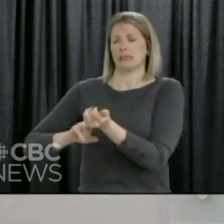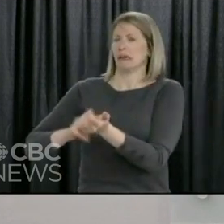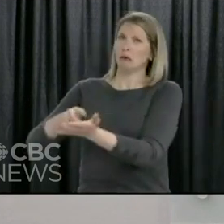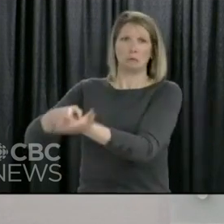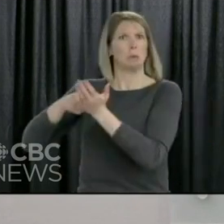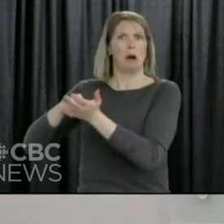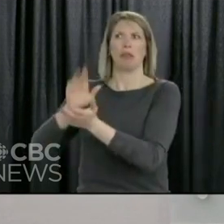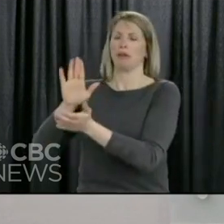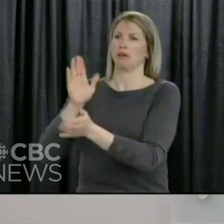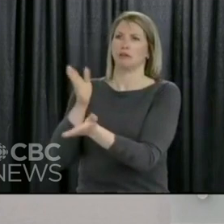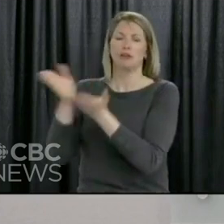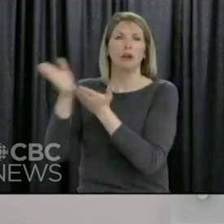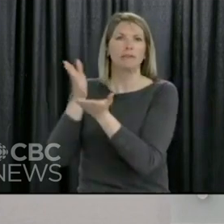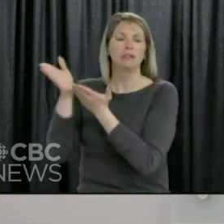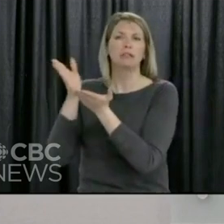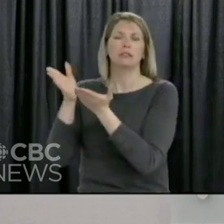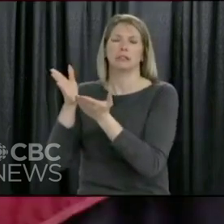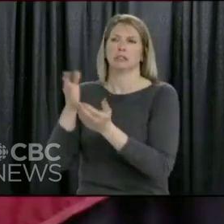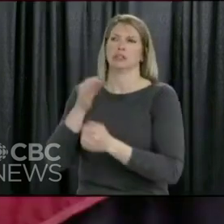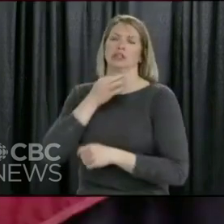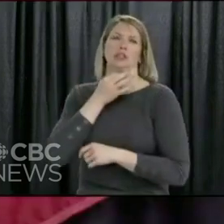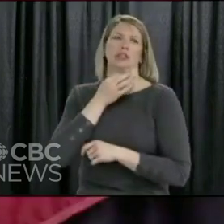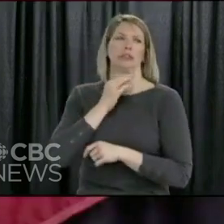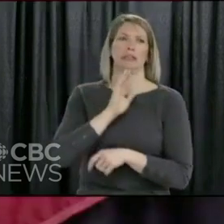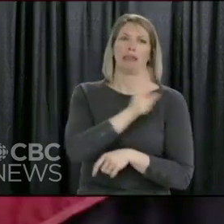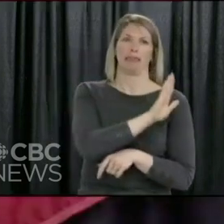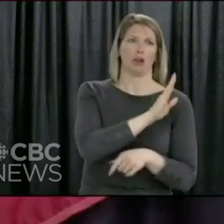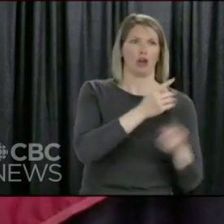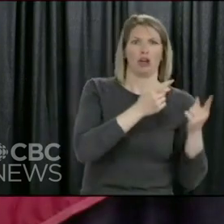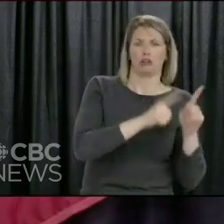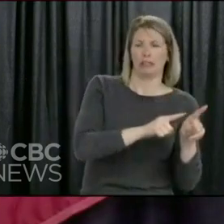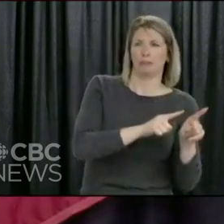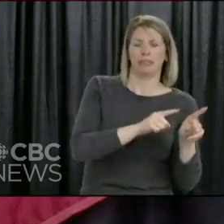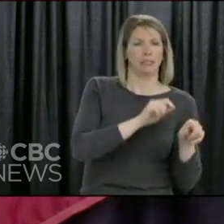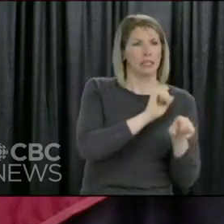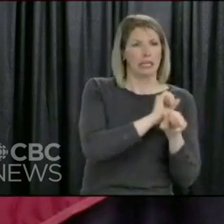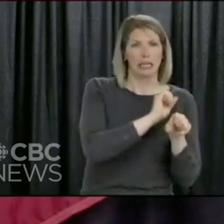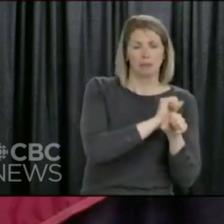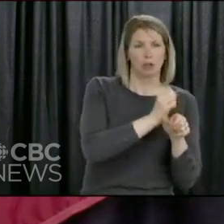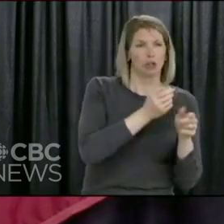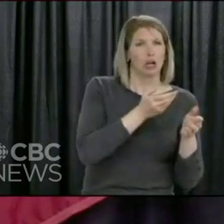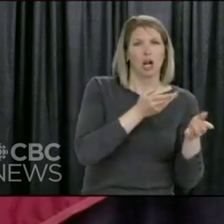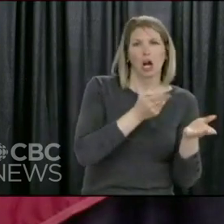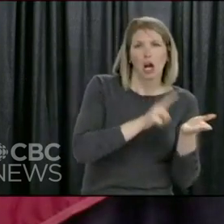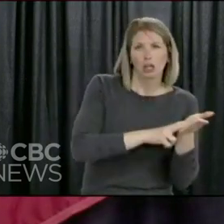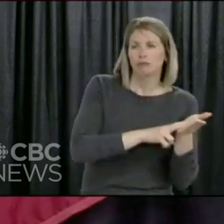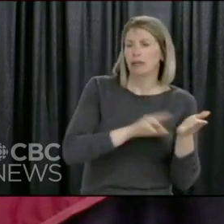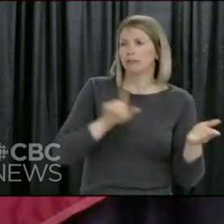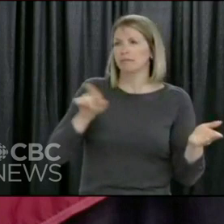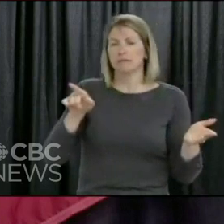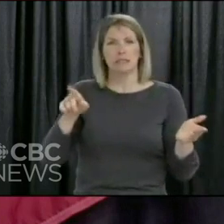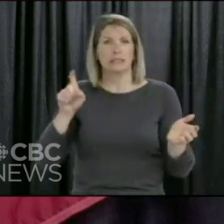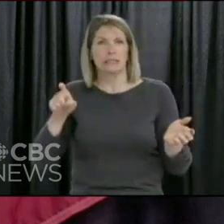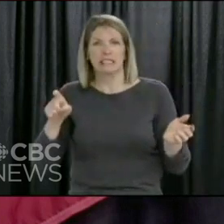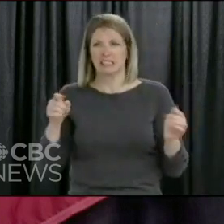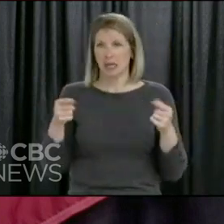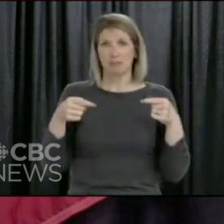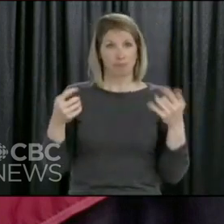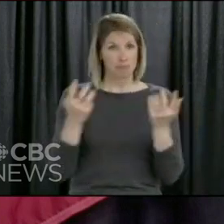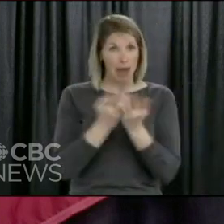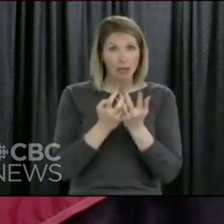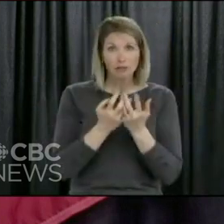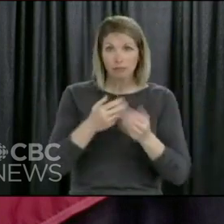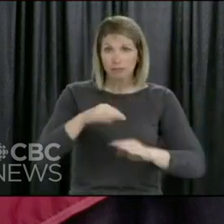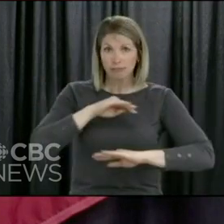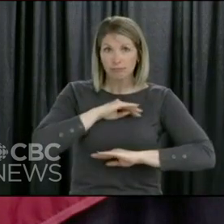is it that a deal with that salary increase was reached? I think labor certainty within Newfoundland Labrador for all